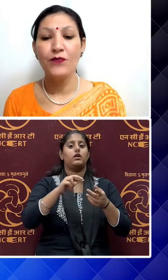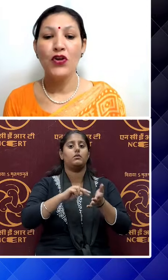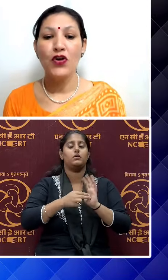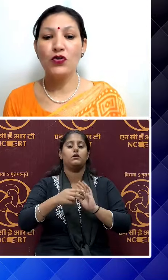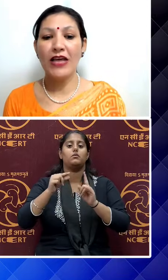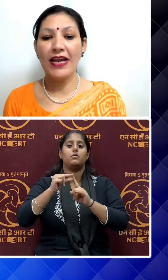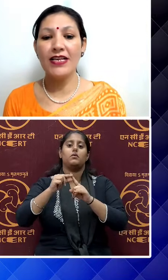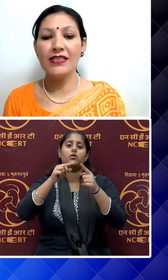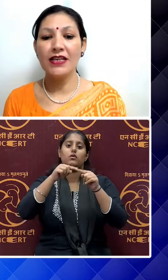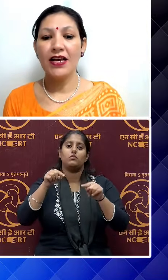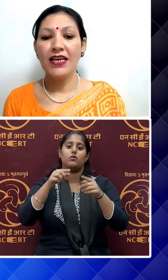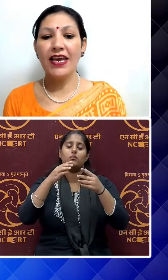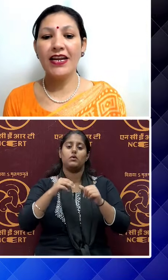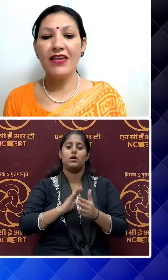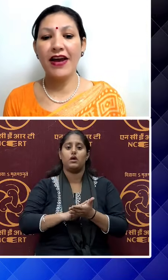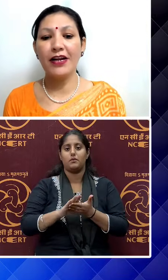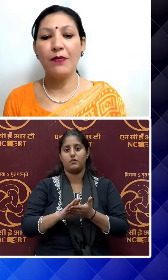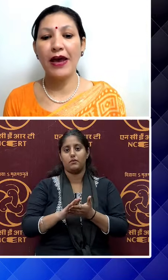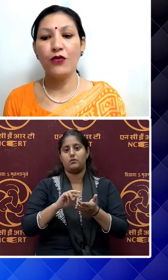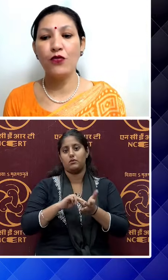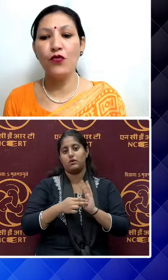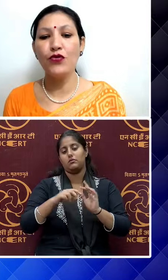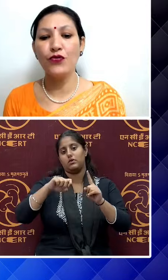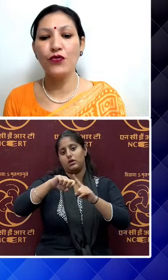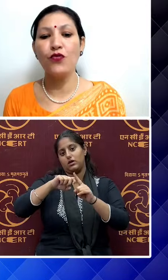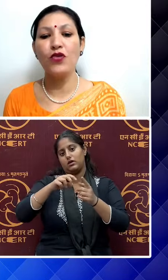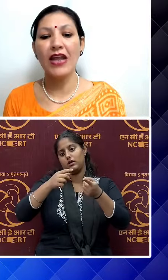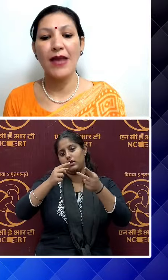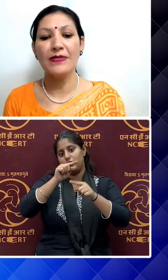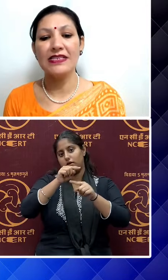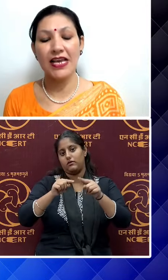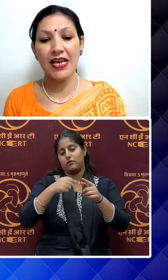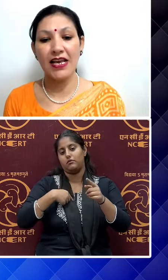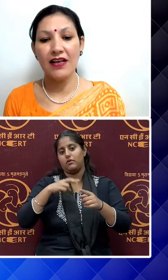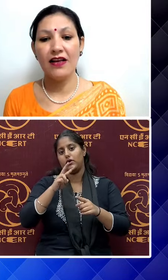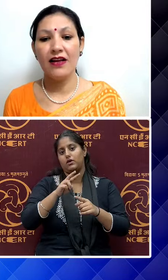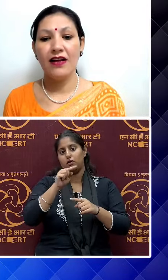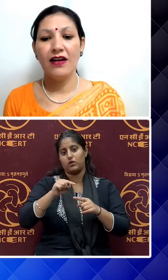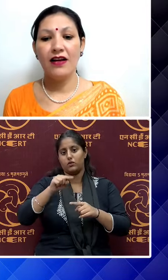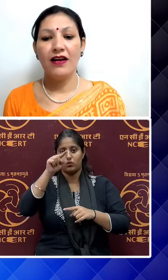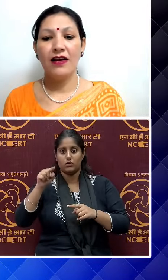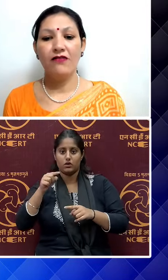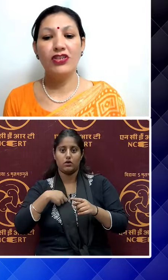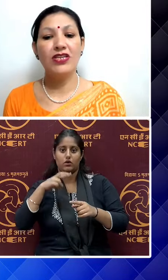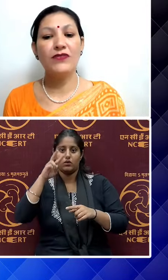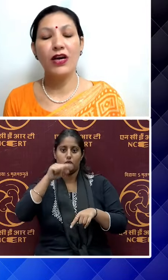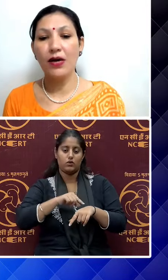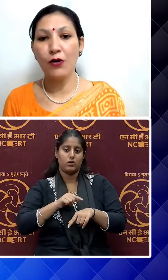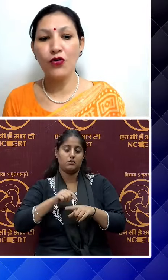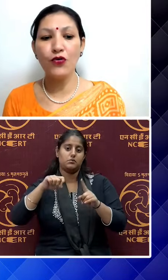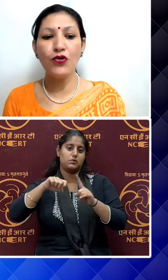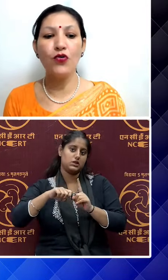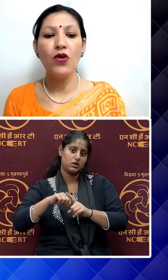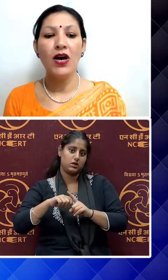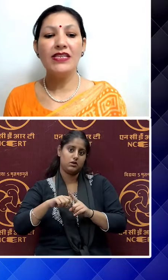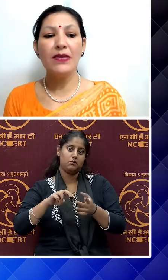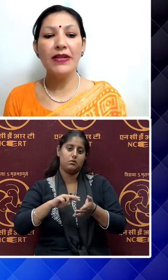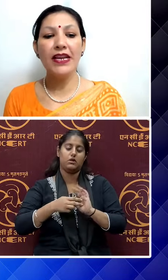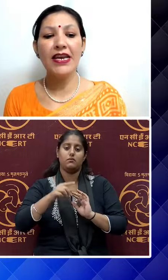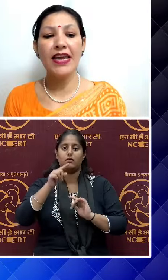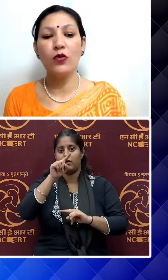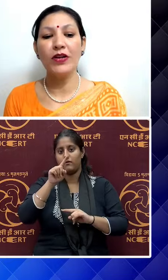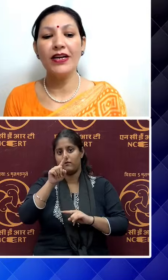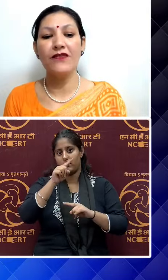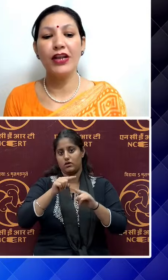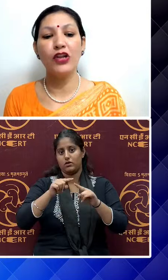hypotenuse. So that is k divided by root 2 times k, which is 1 upon root 2.